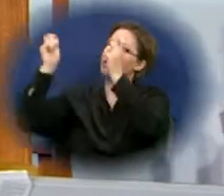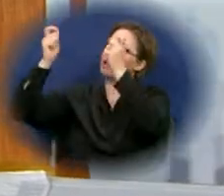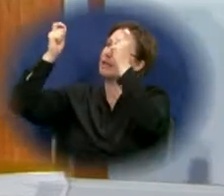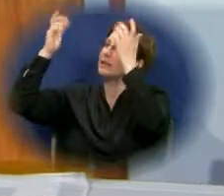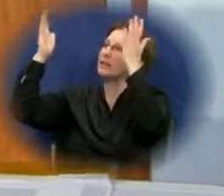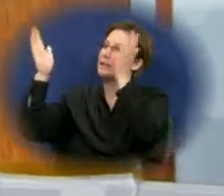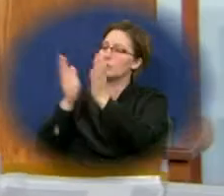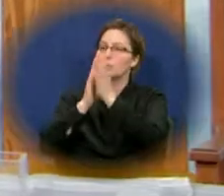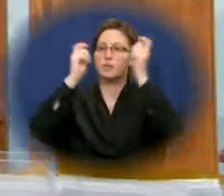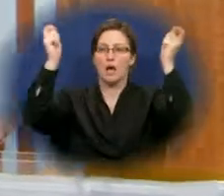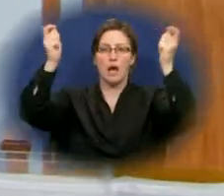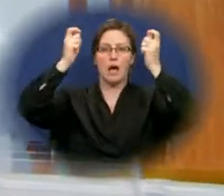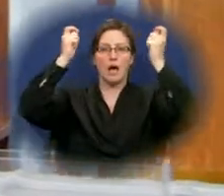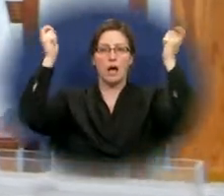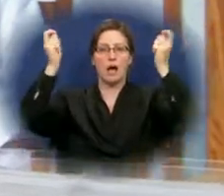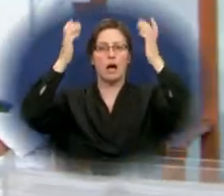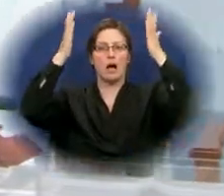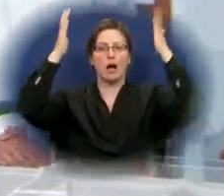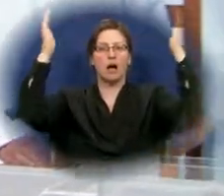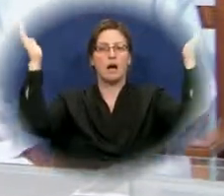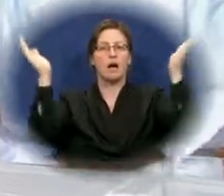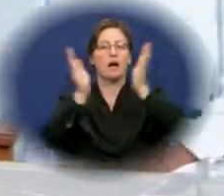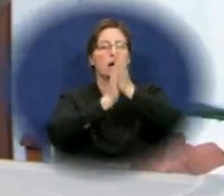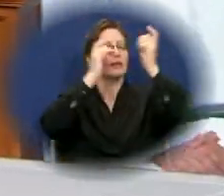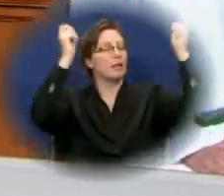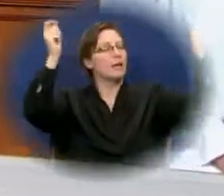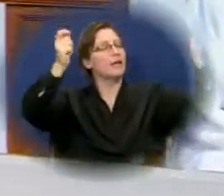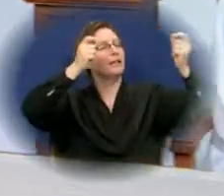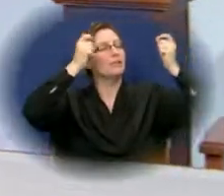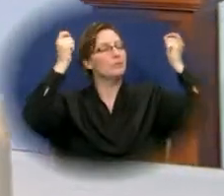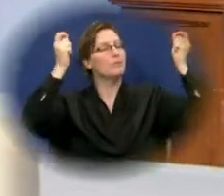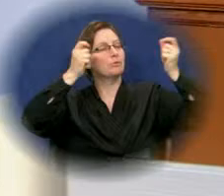Hallelujah, hallelujah,